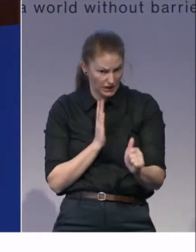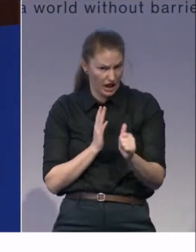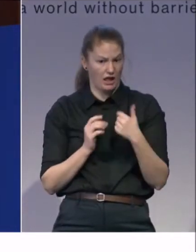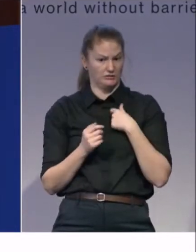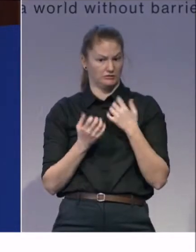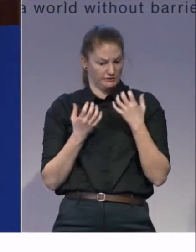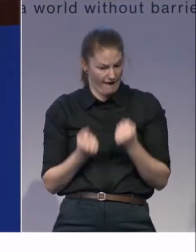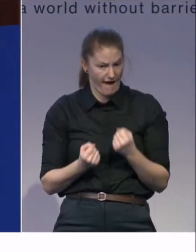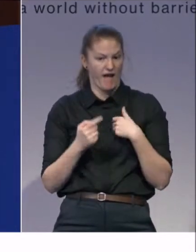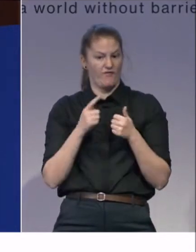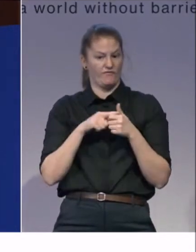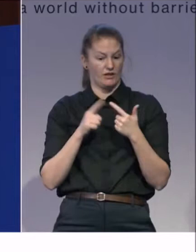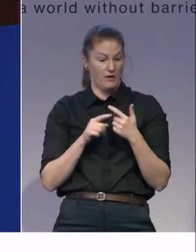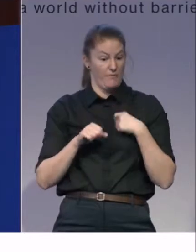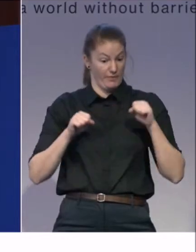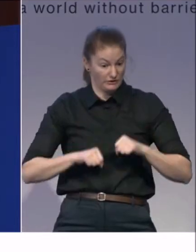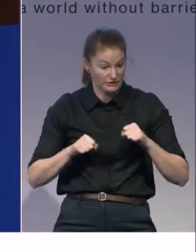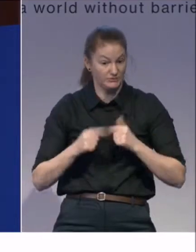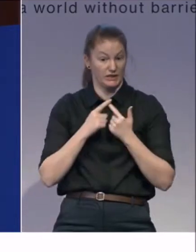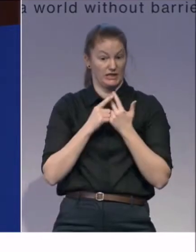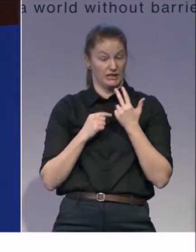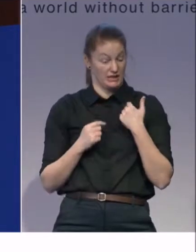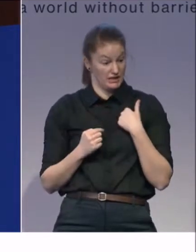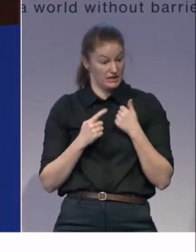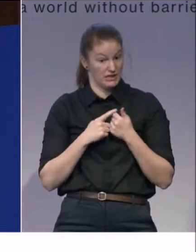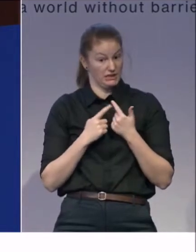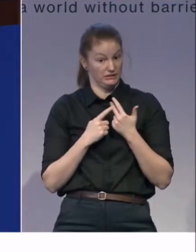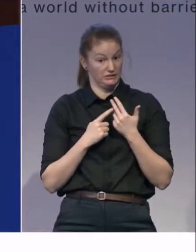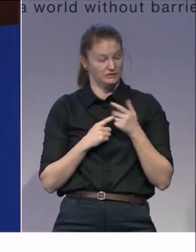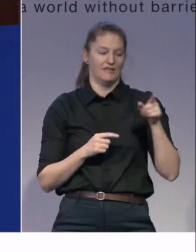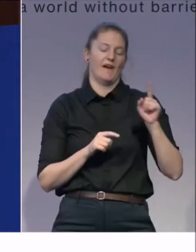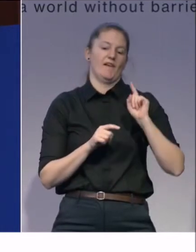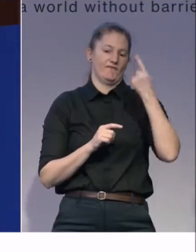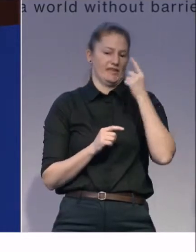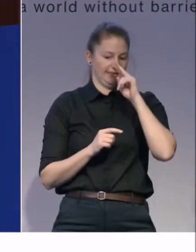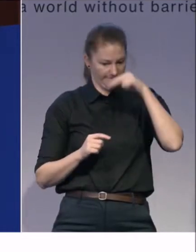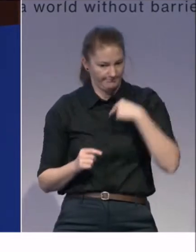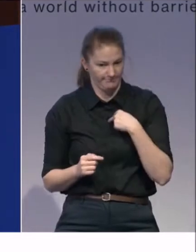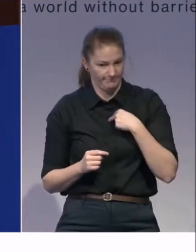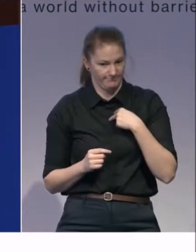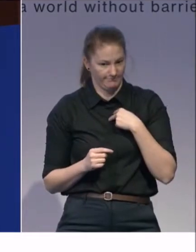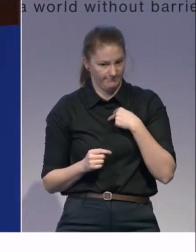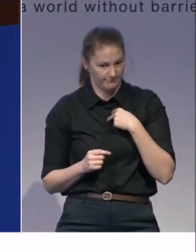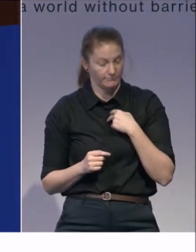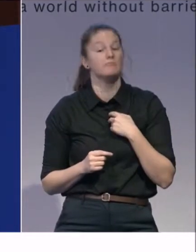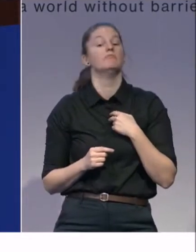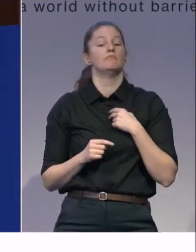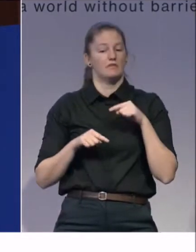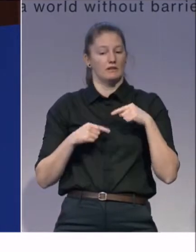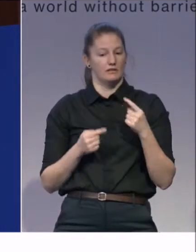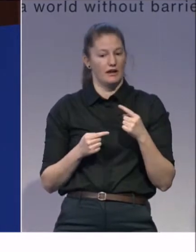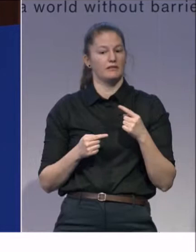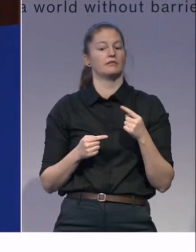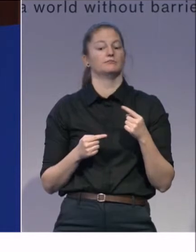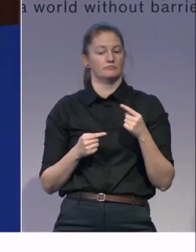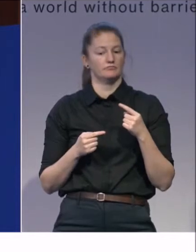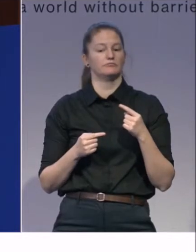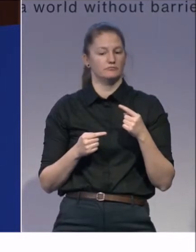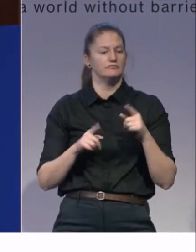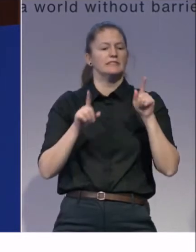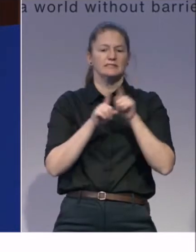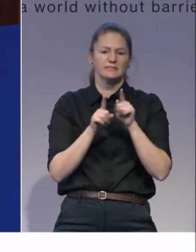start talking about a variety of abilities instead of